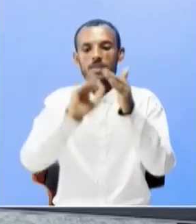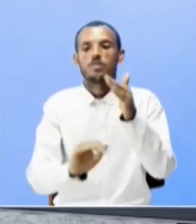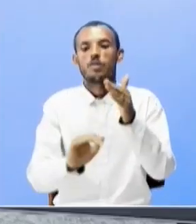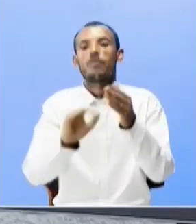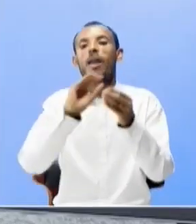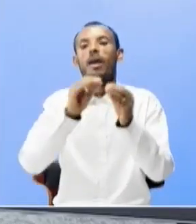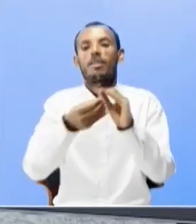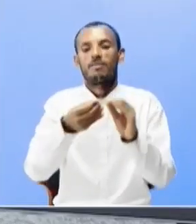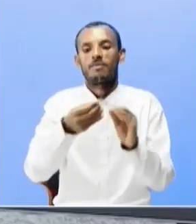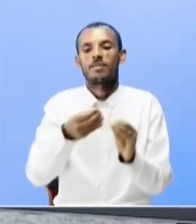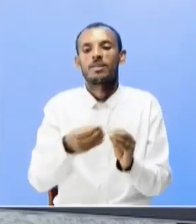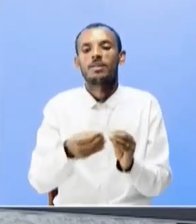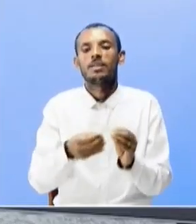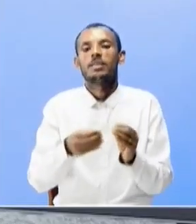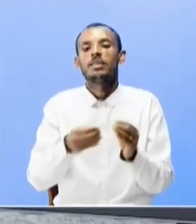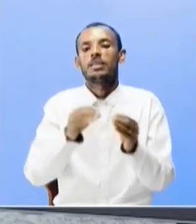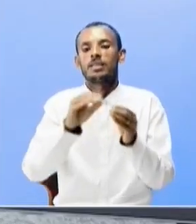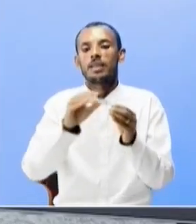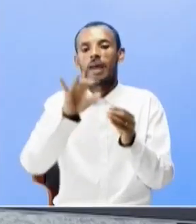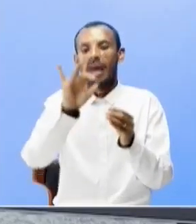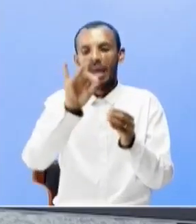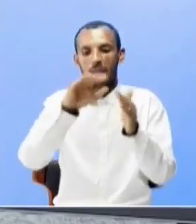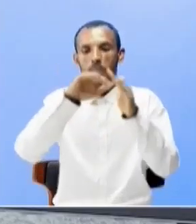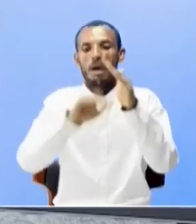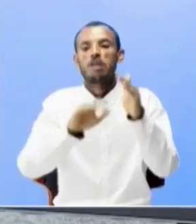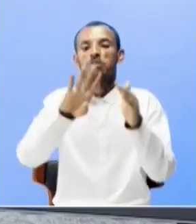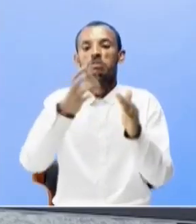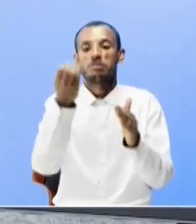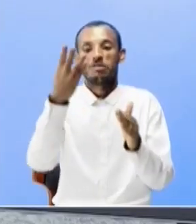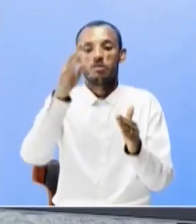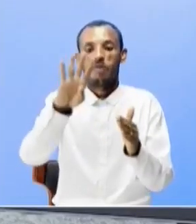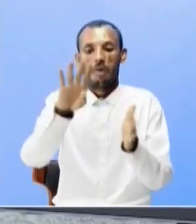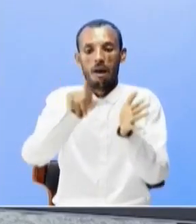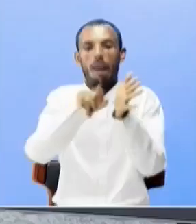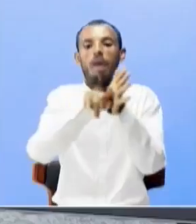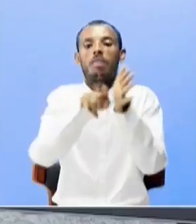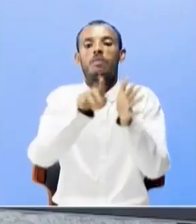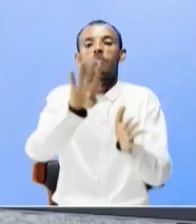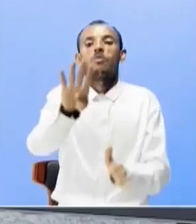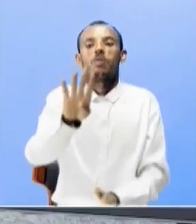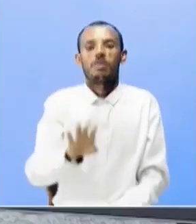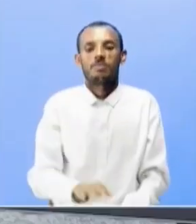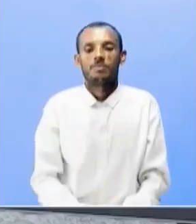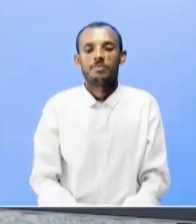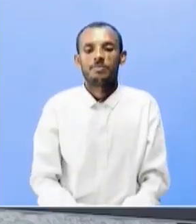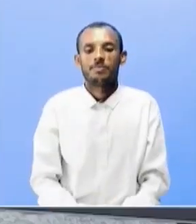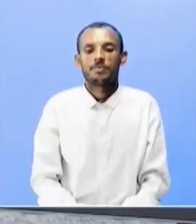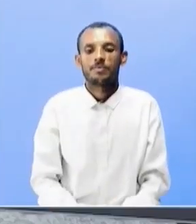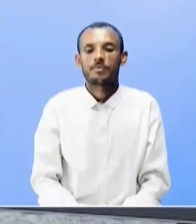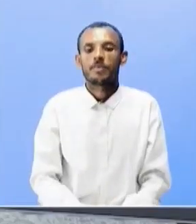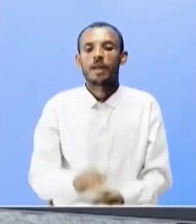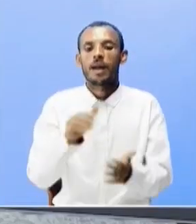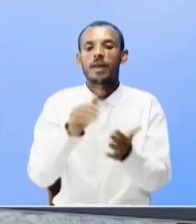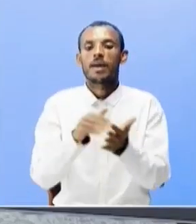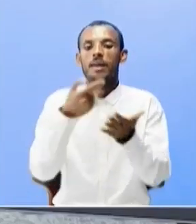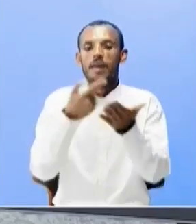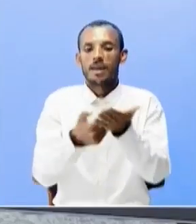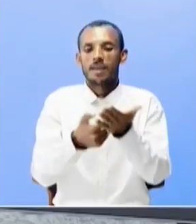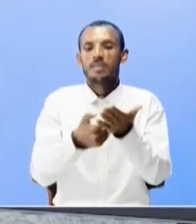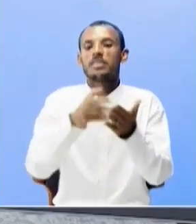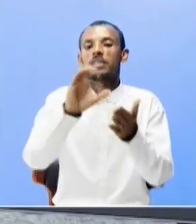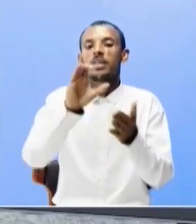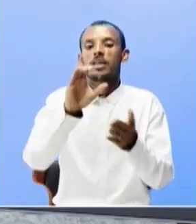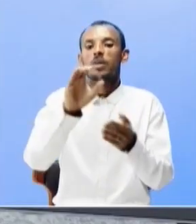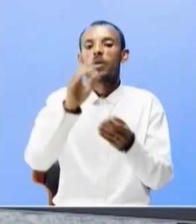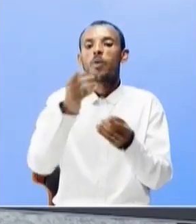4. The difference of 8 and 4 is 4, so 4, the result is negative. Again here, when you